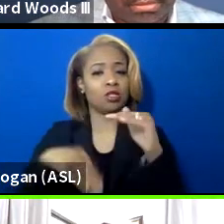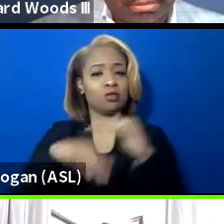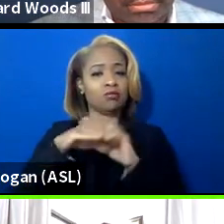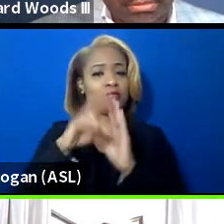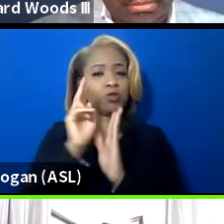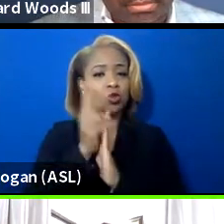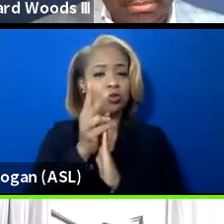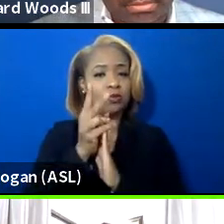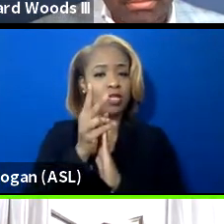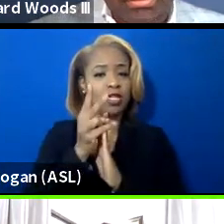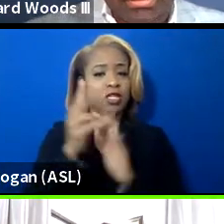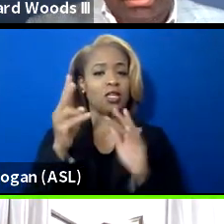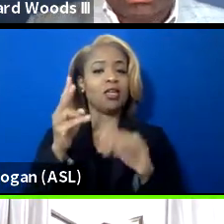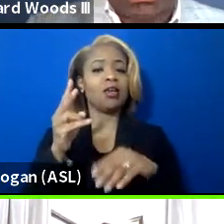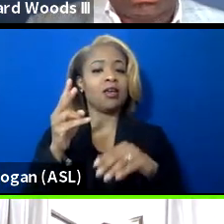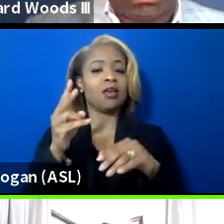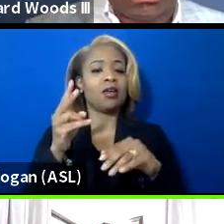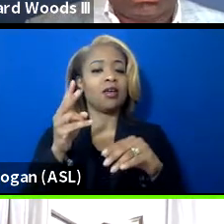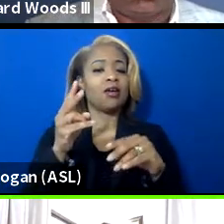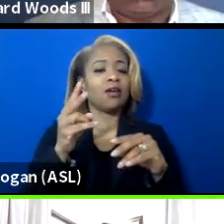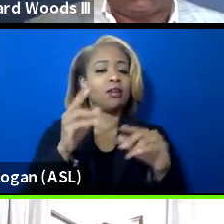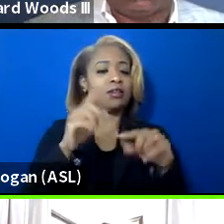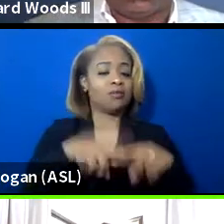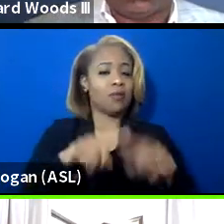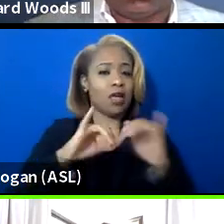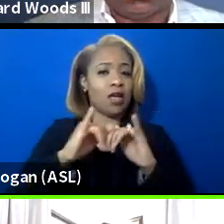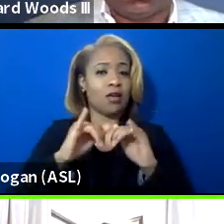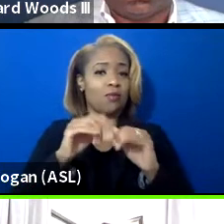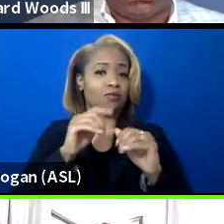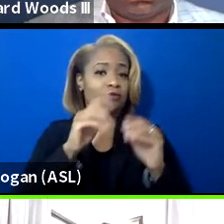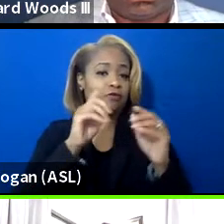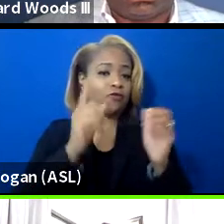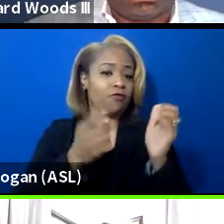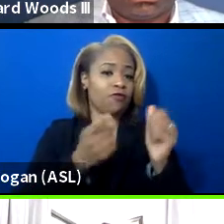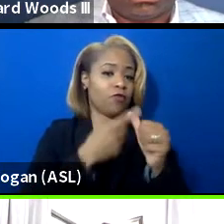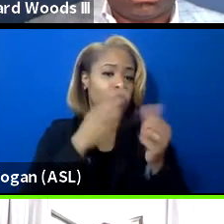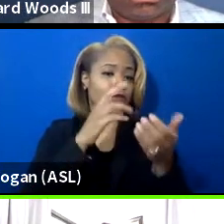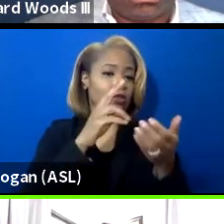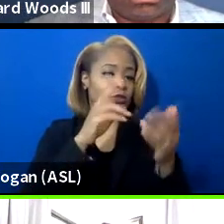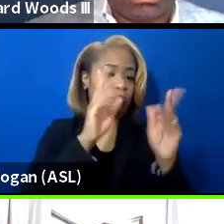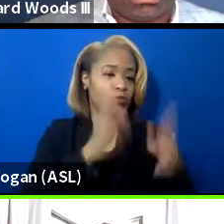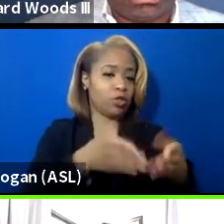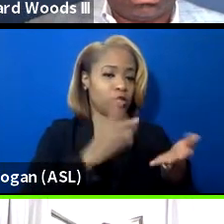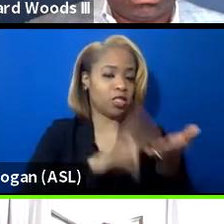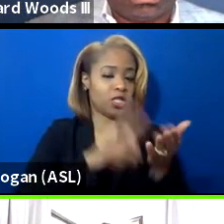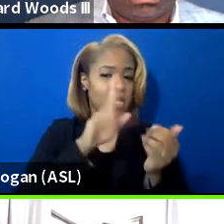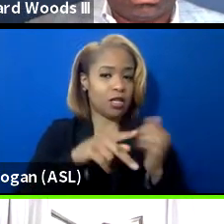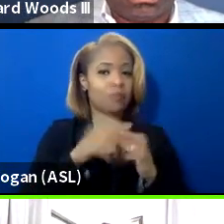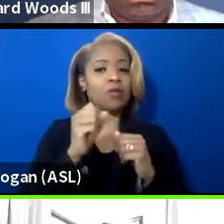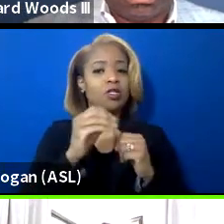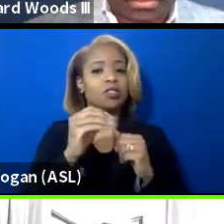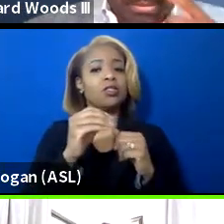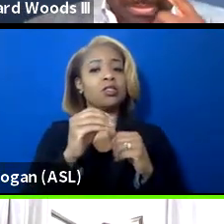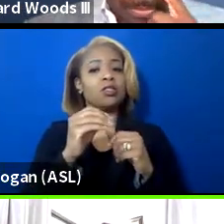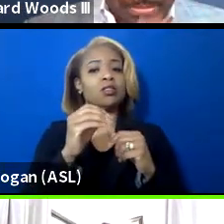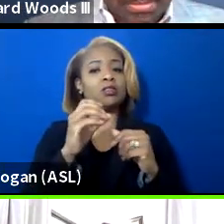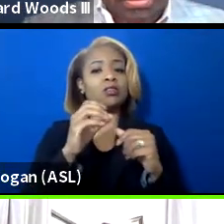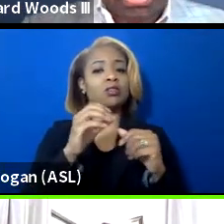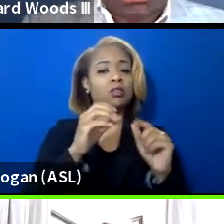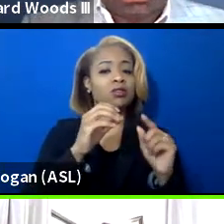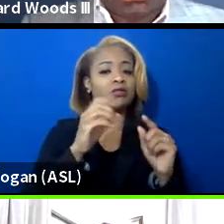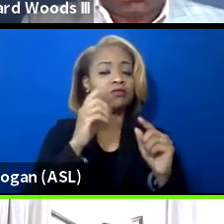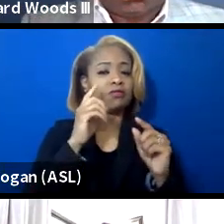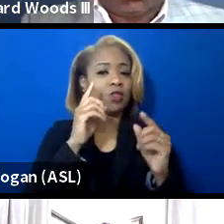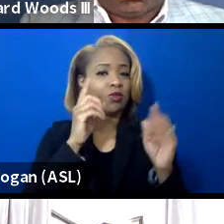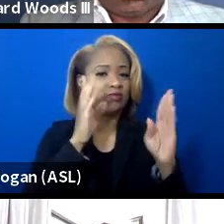come, first served basis. This means members of the public will be called on in order in which they signed up to address the